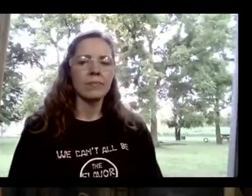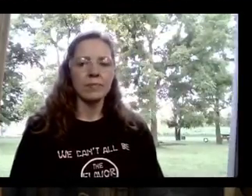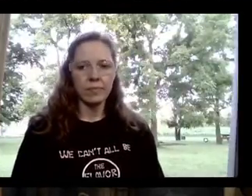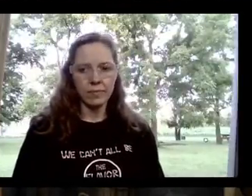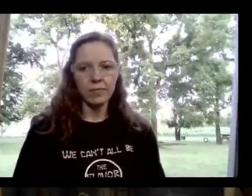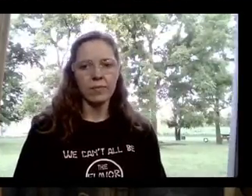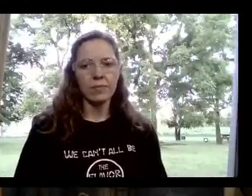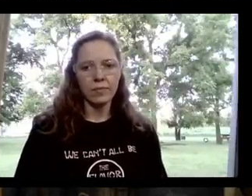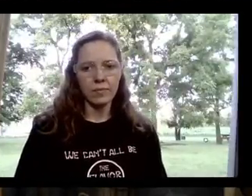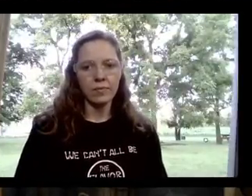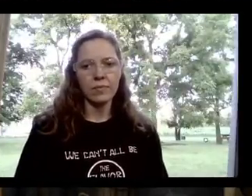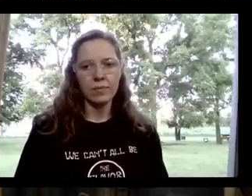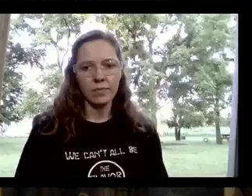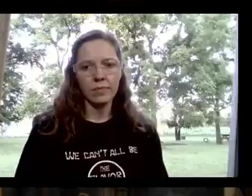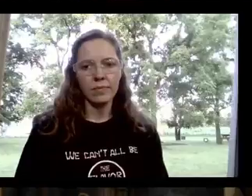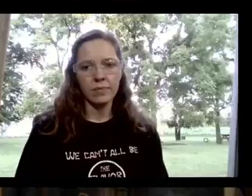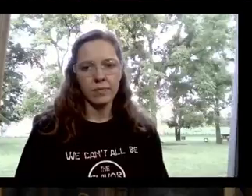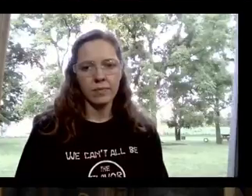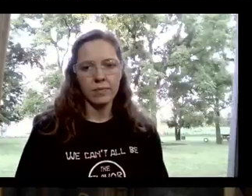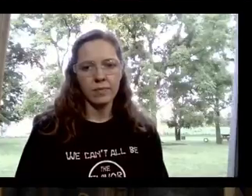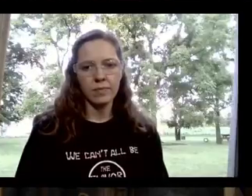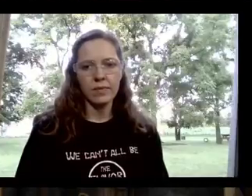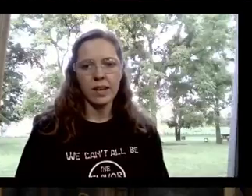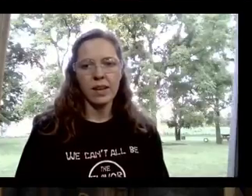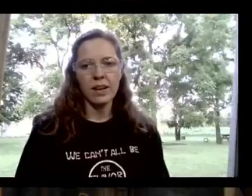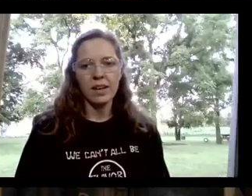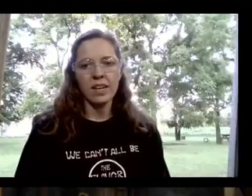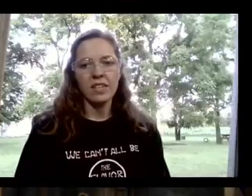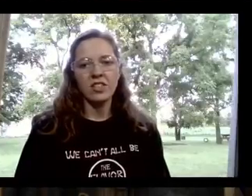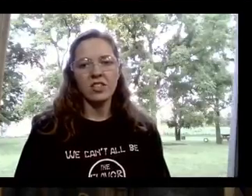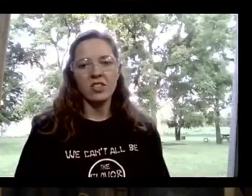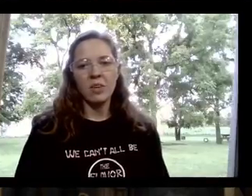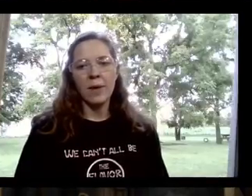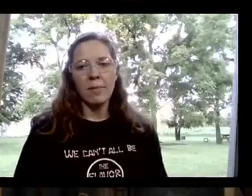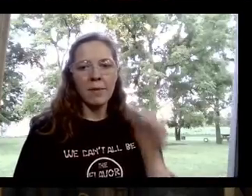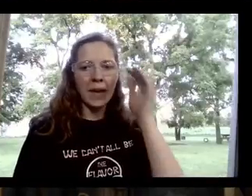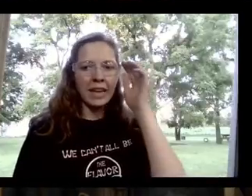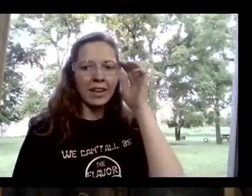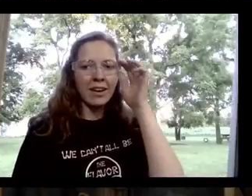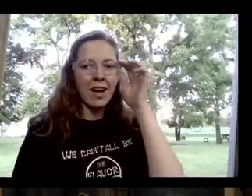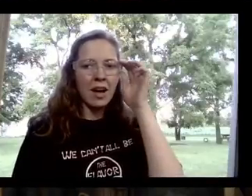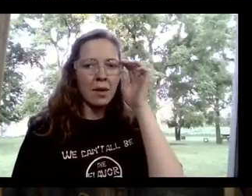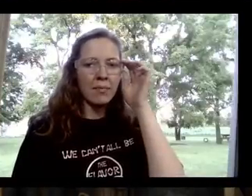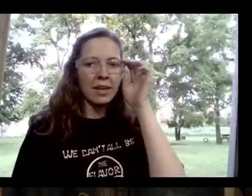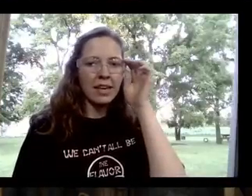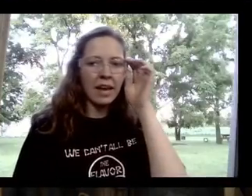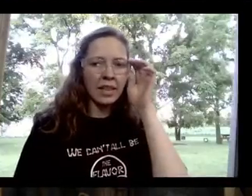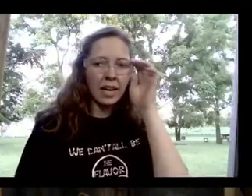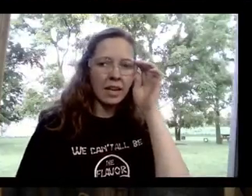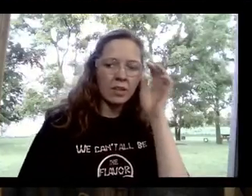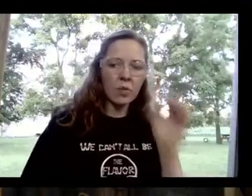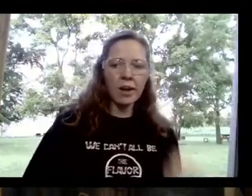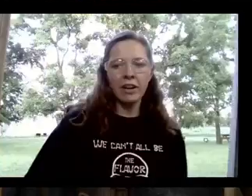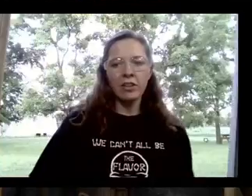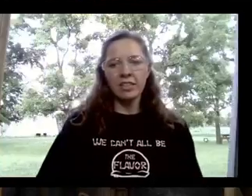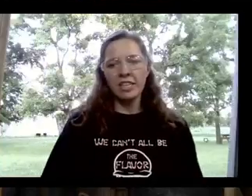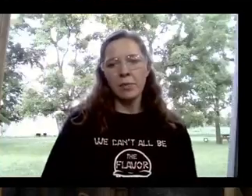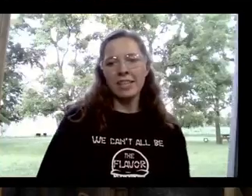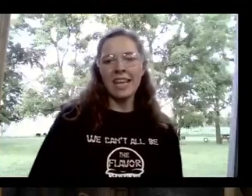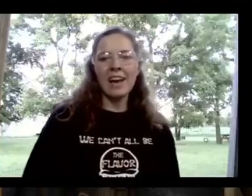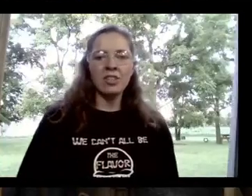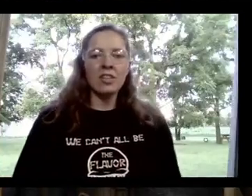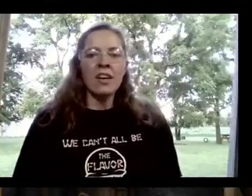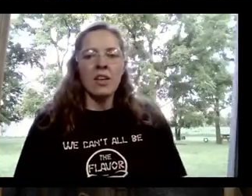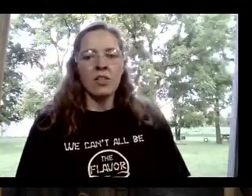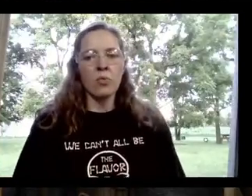shop that could potentially get one of my kids. So, Jim Bob the Paler. The wrought iron looks neat